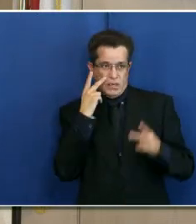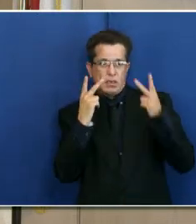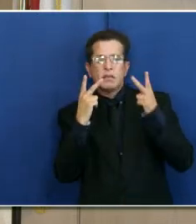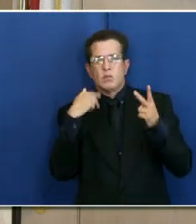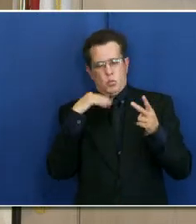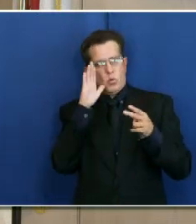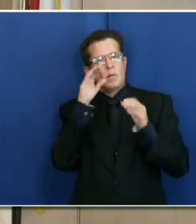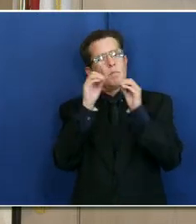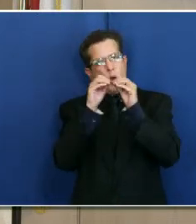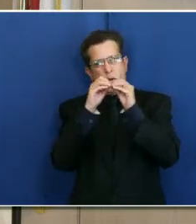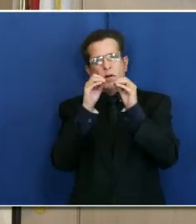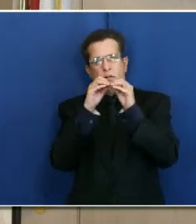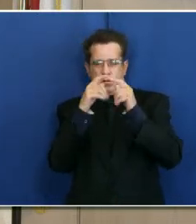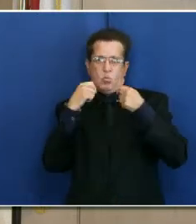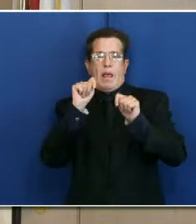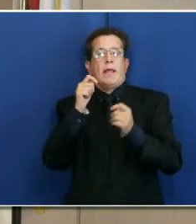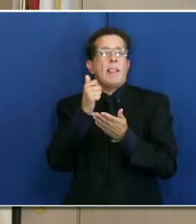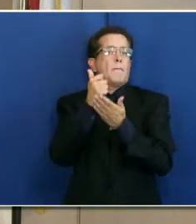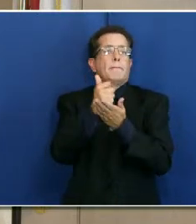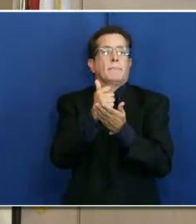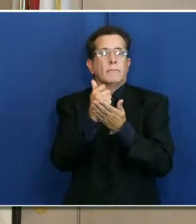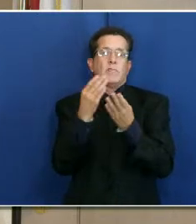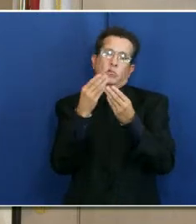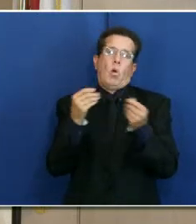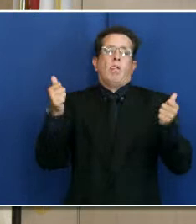to work to try to address the issues.